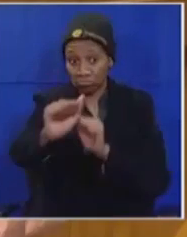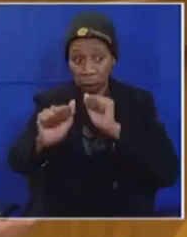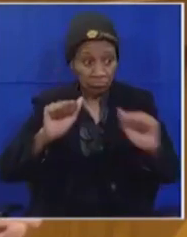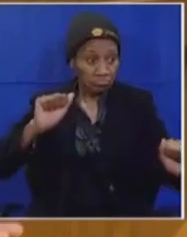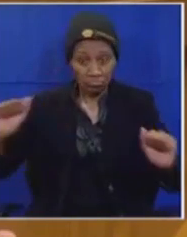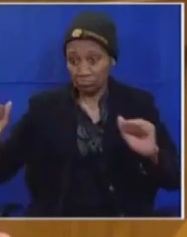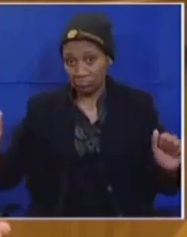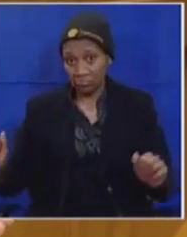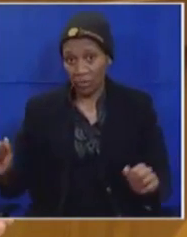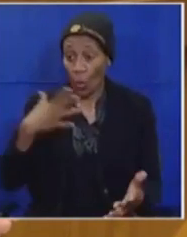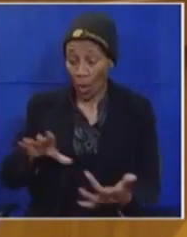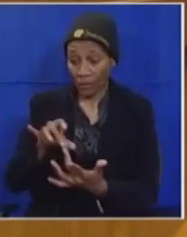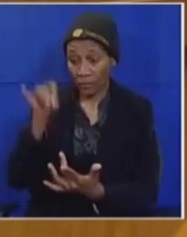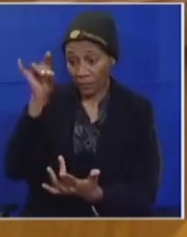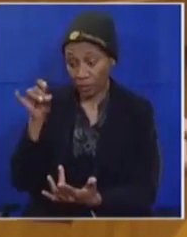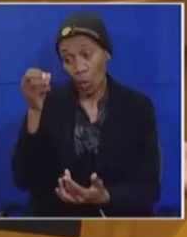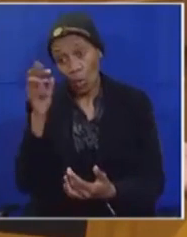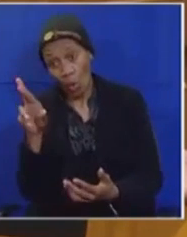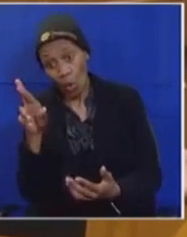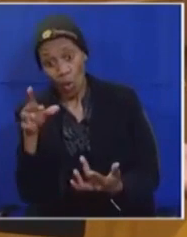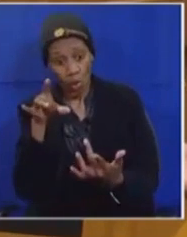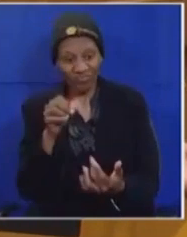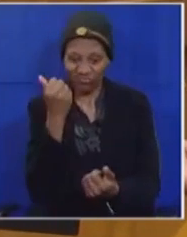If you don't want stability, then don't